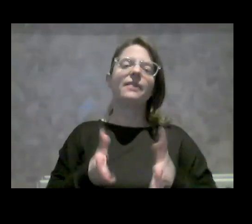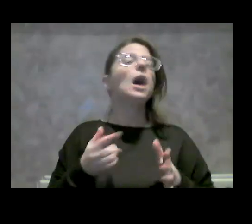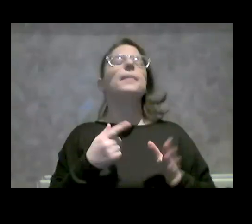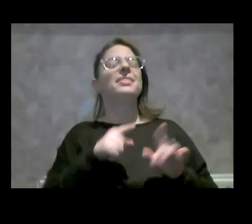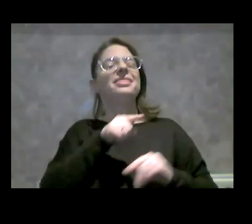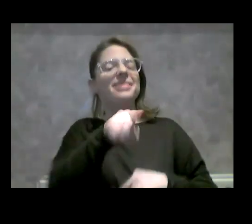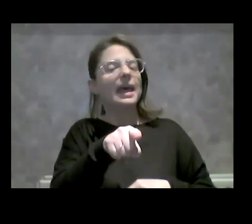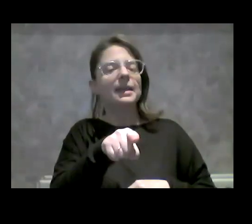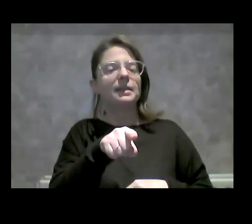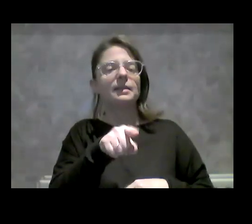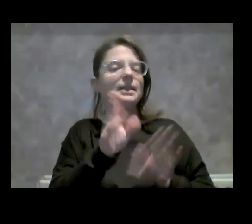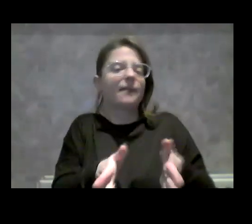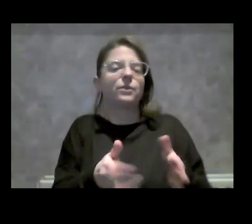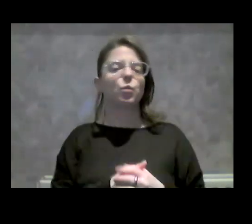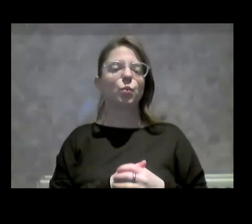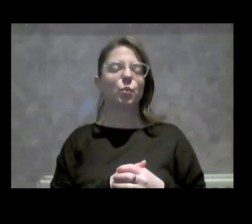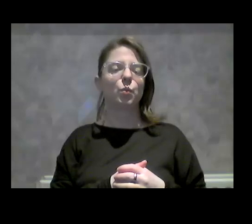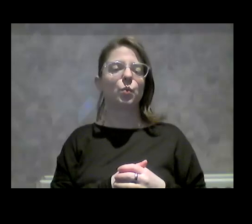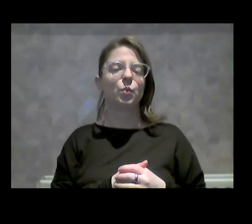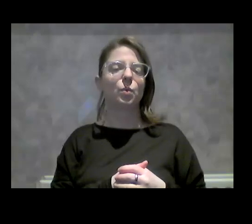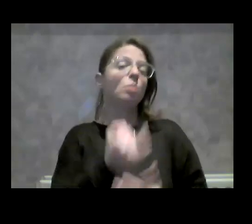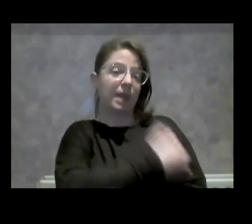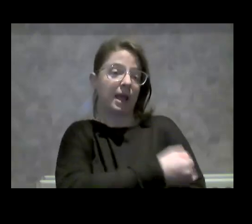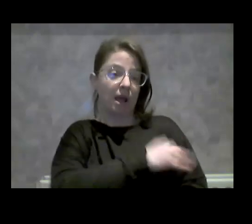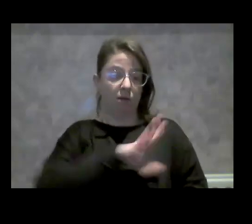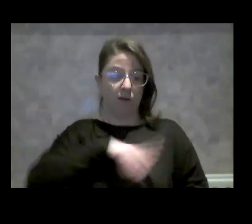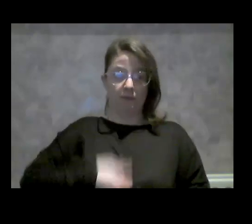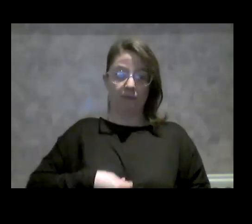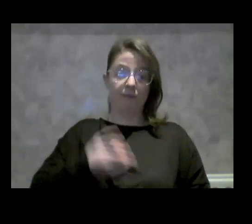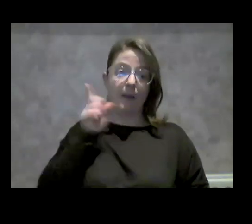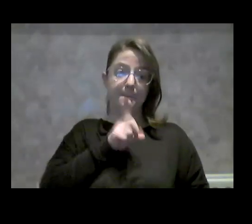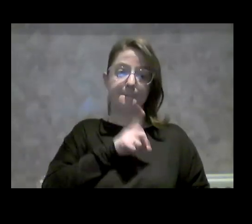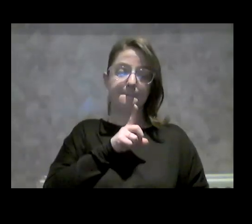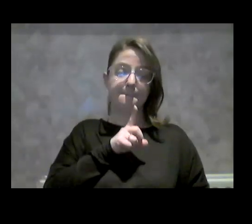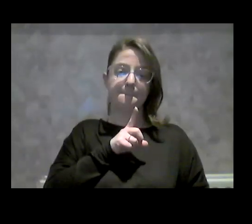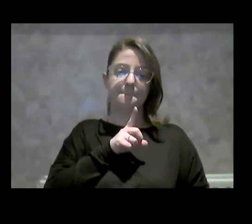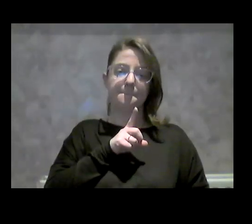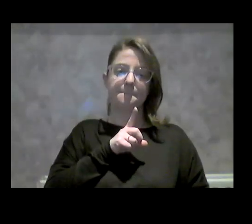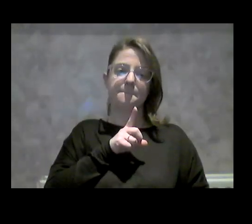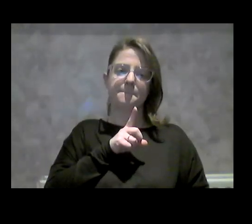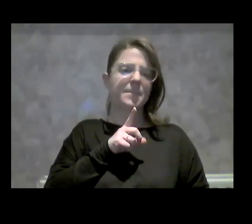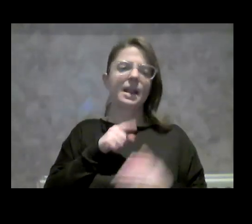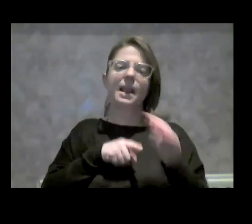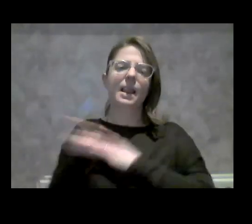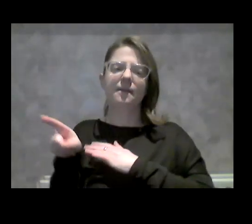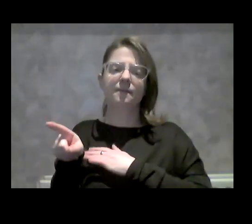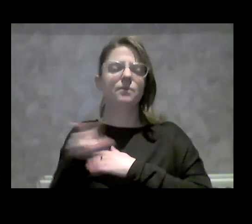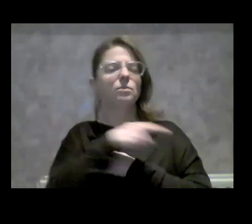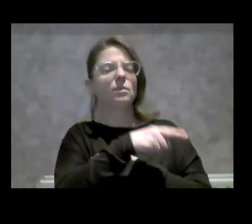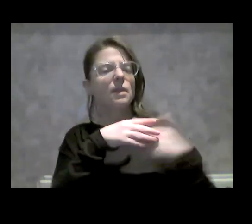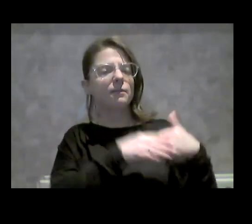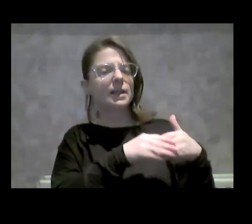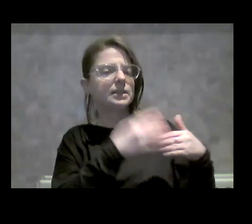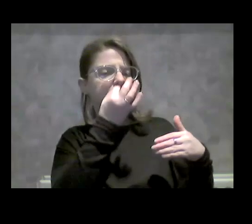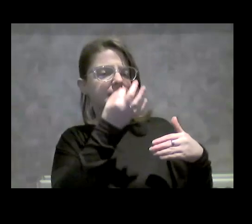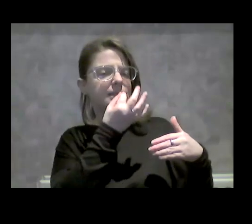didn't have to. But the cowardly trans femme couldn't leave knowing their friend could be